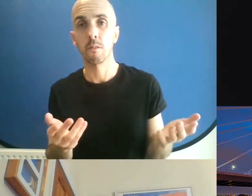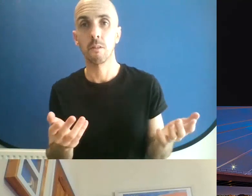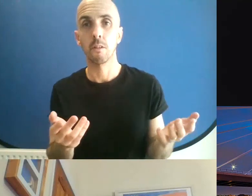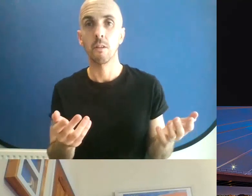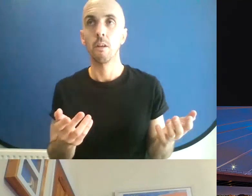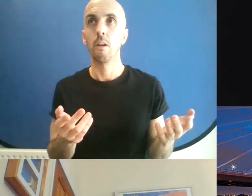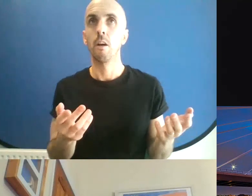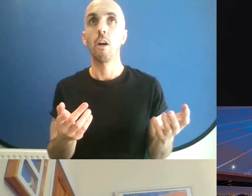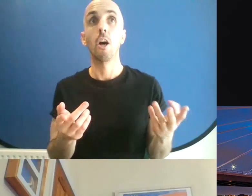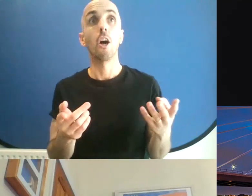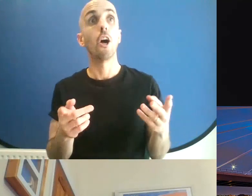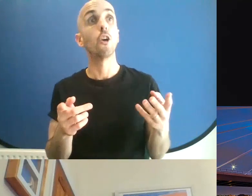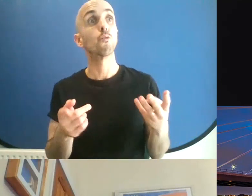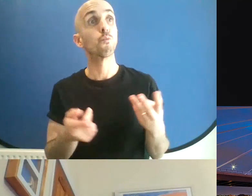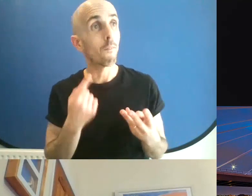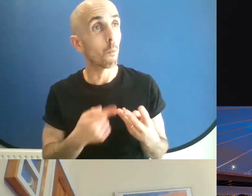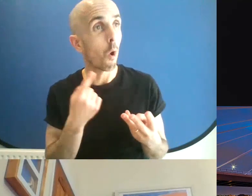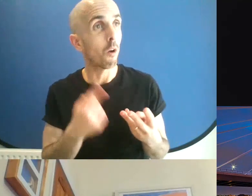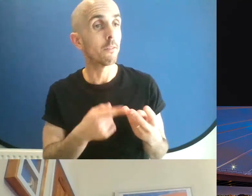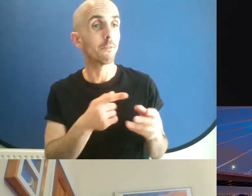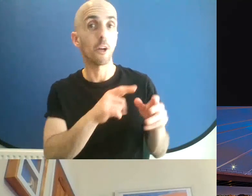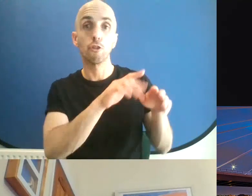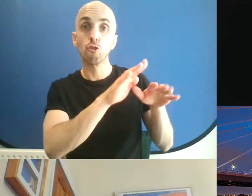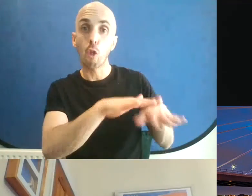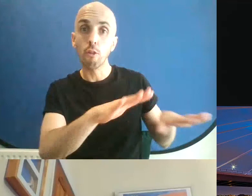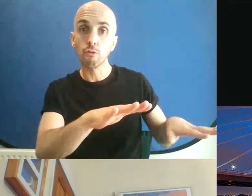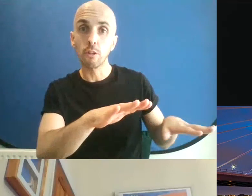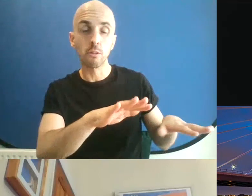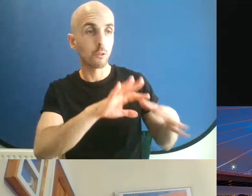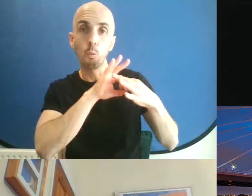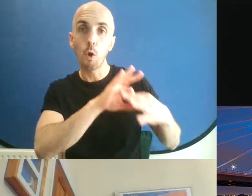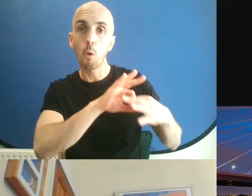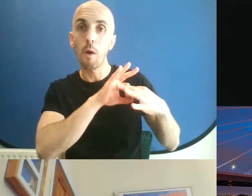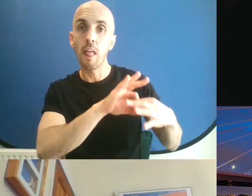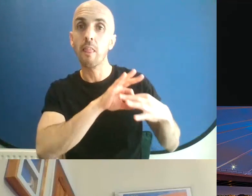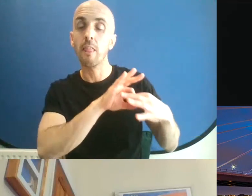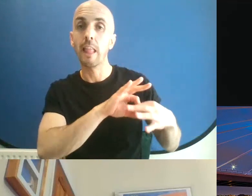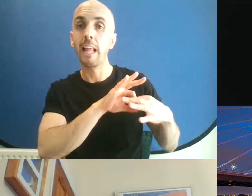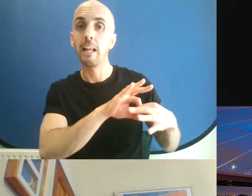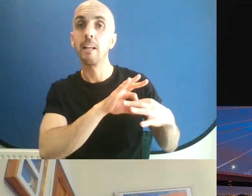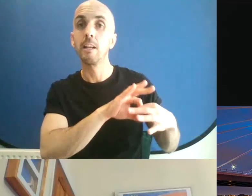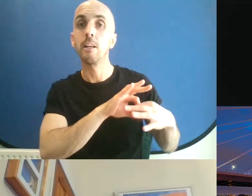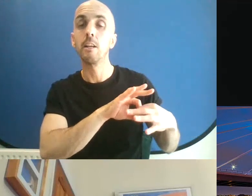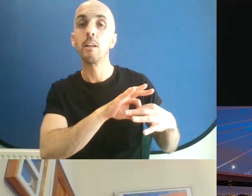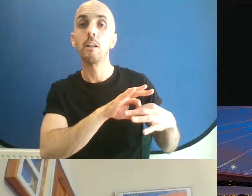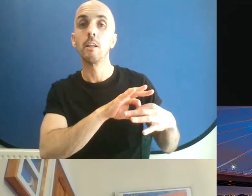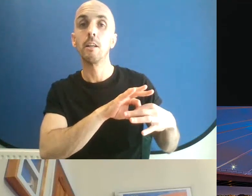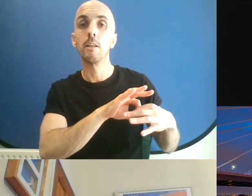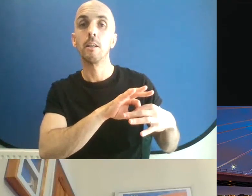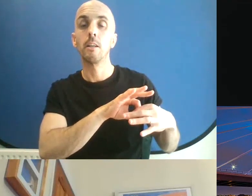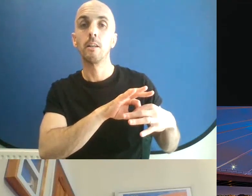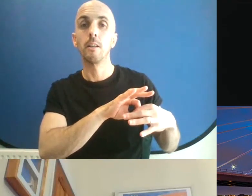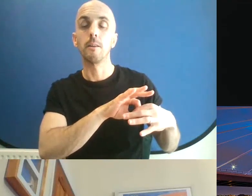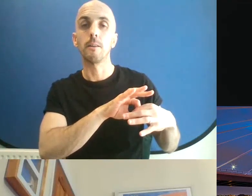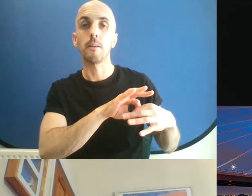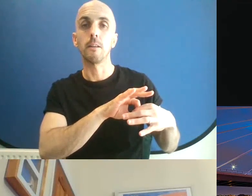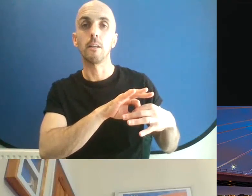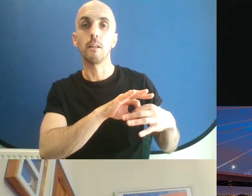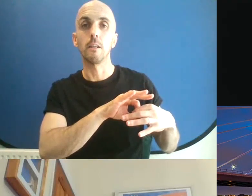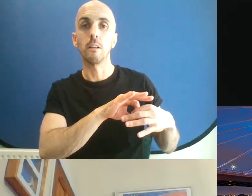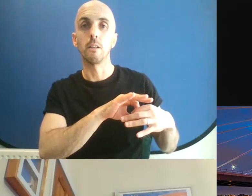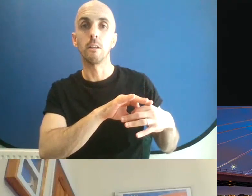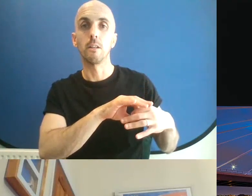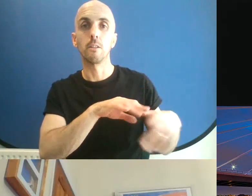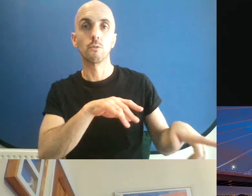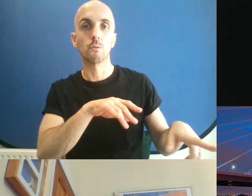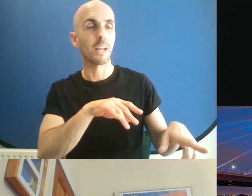with children and needs to know where that child or young person is, you can't necessarily identify that through a